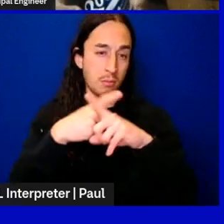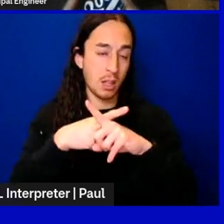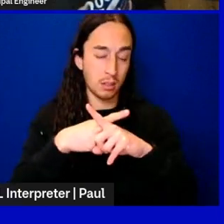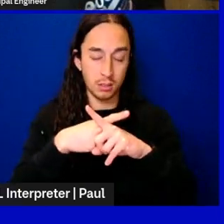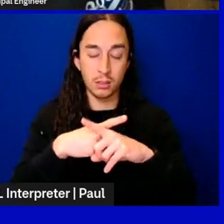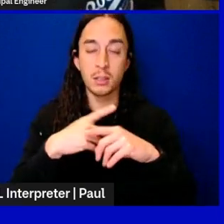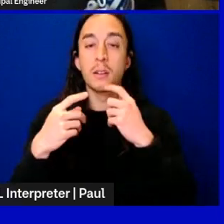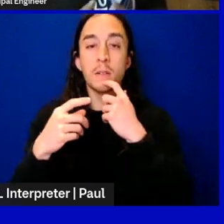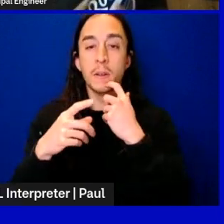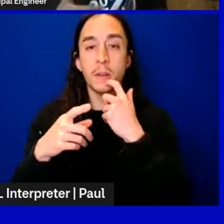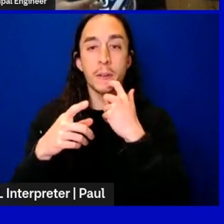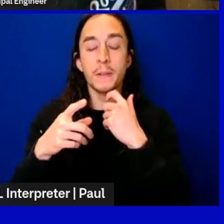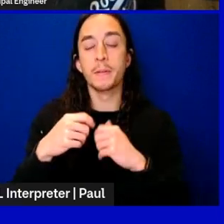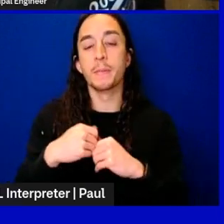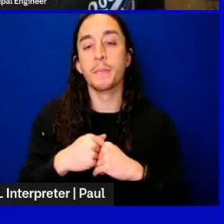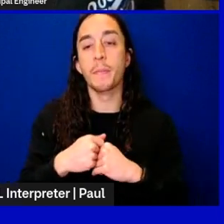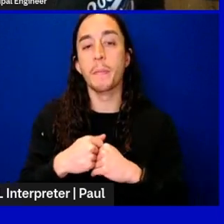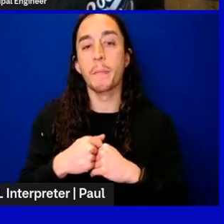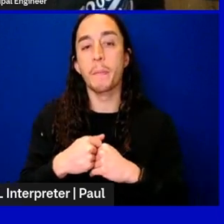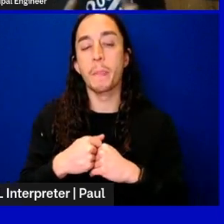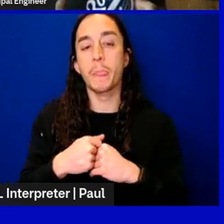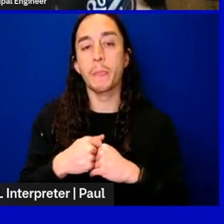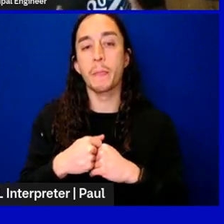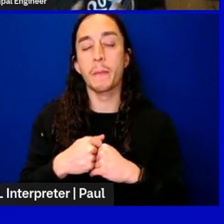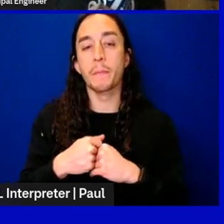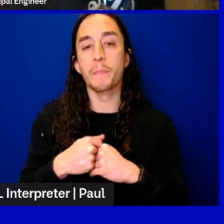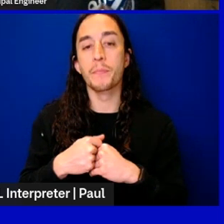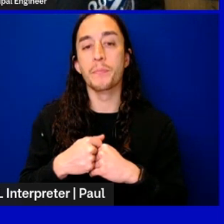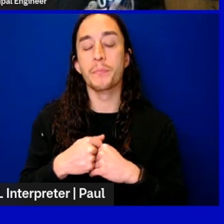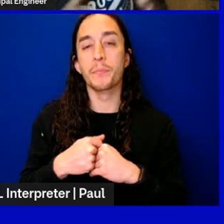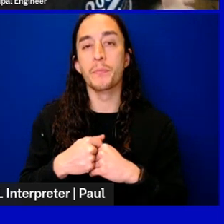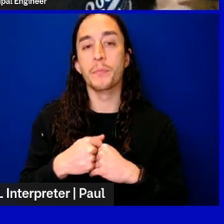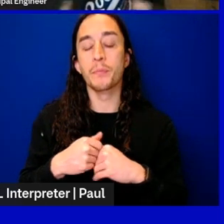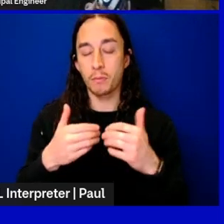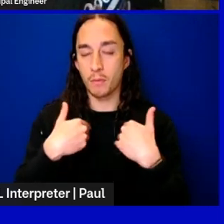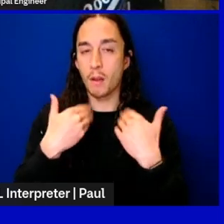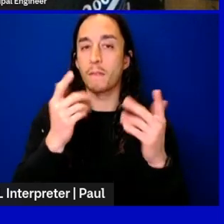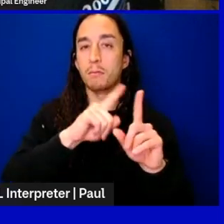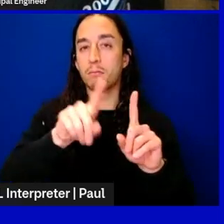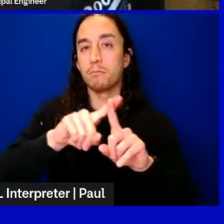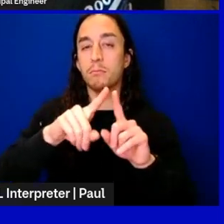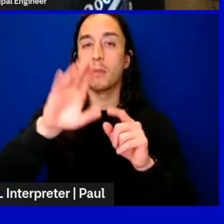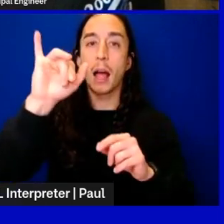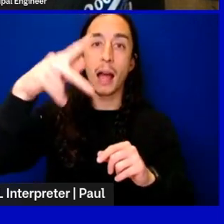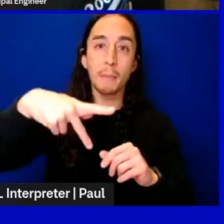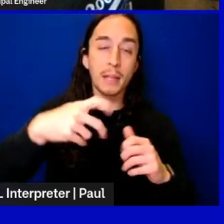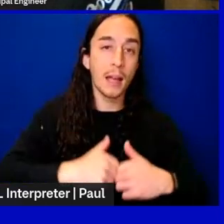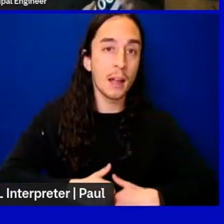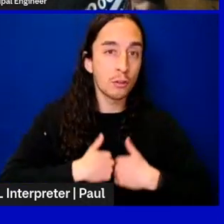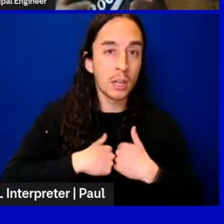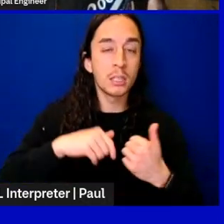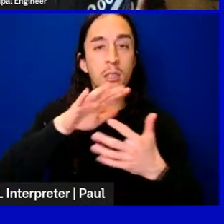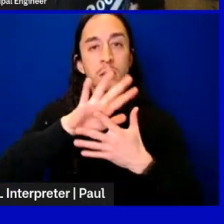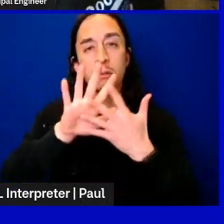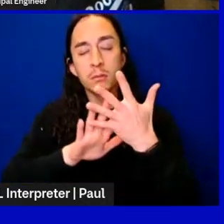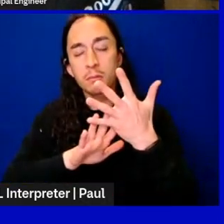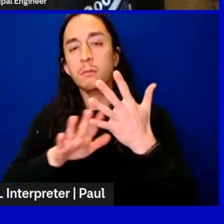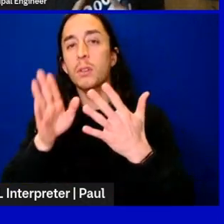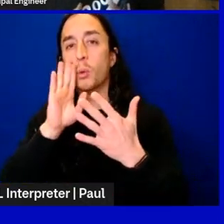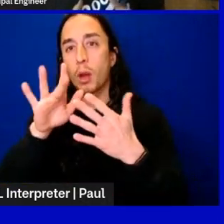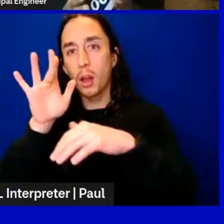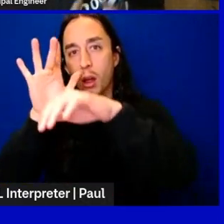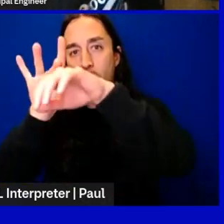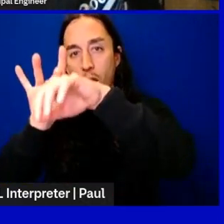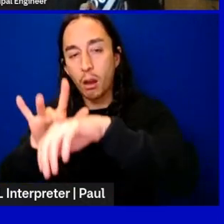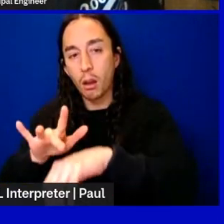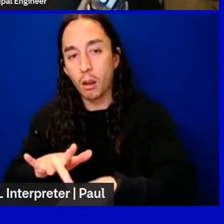pods are going up and down. All your pod IP addresses are all ephemeral in resources. The underlying infrastructure is completely ephemeral in nature. So you need to ensure that